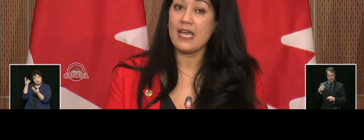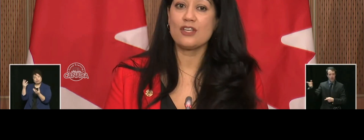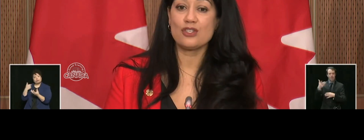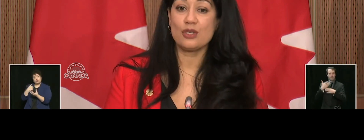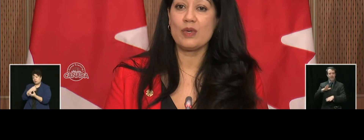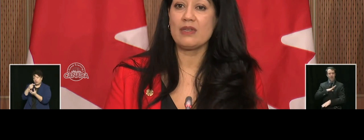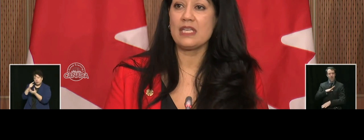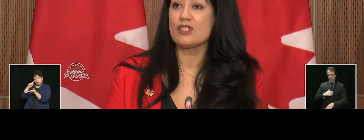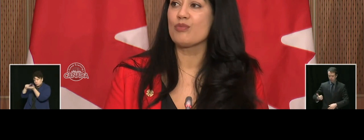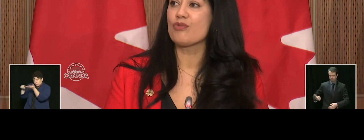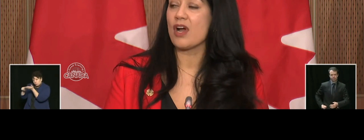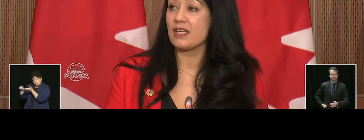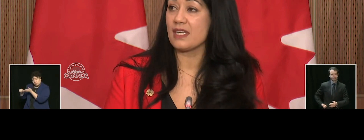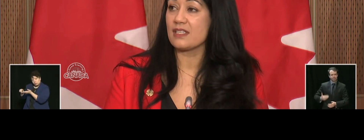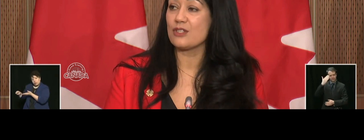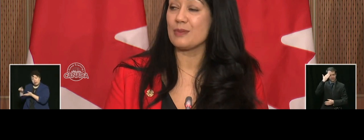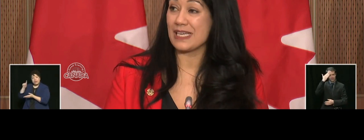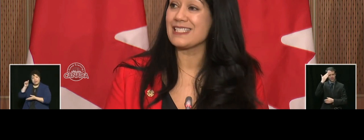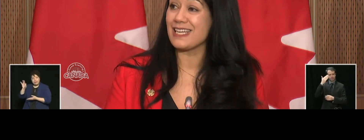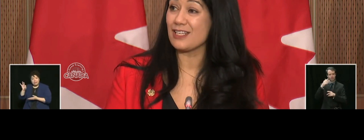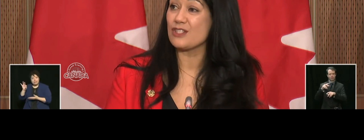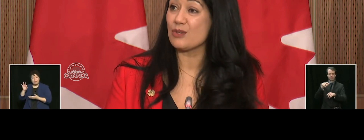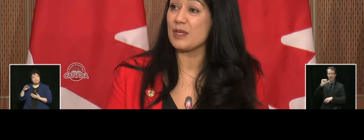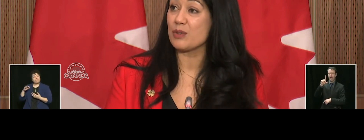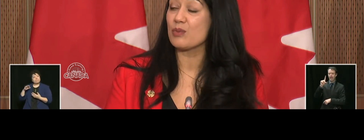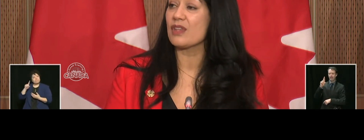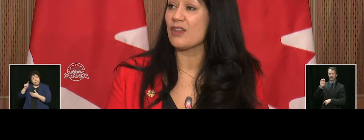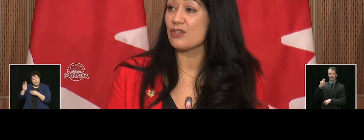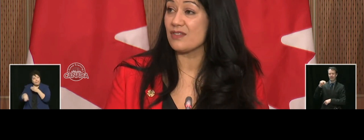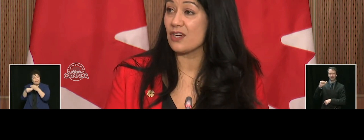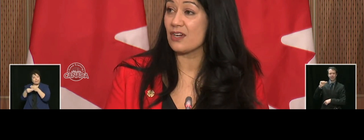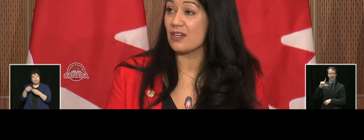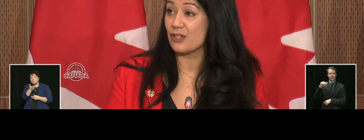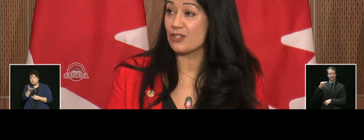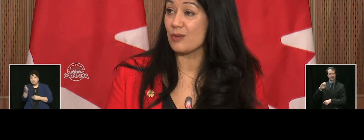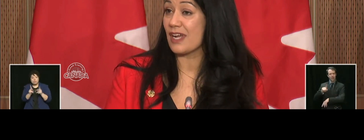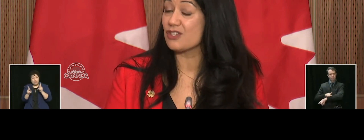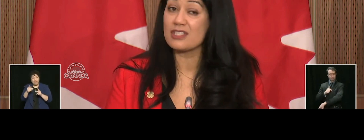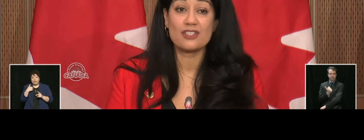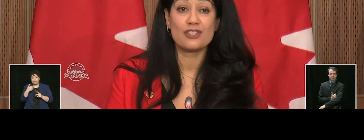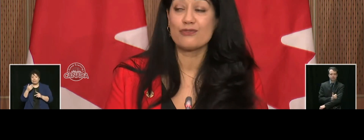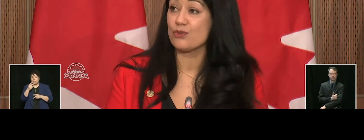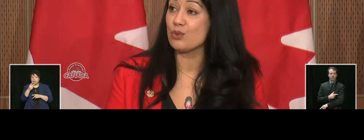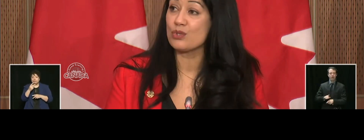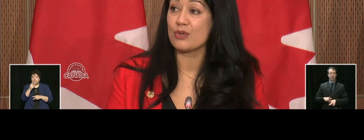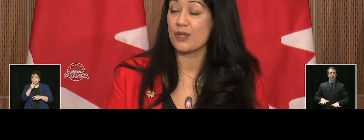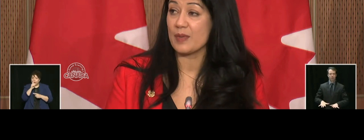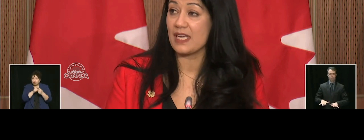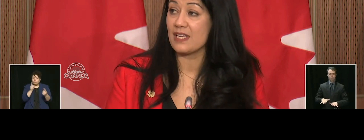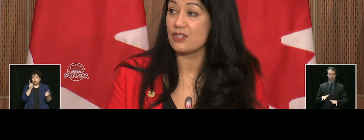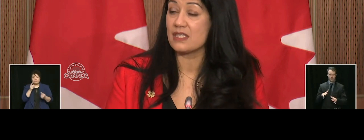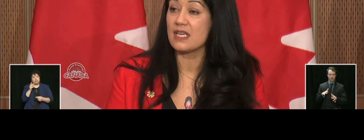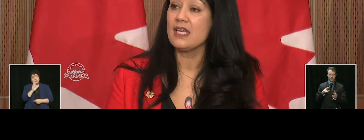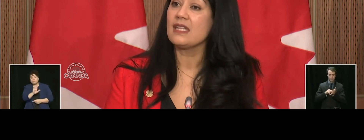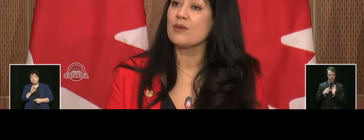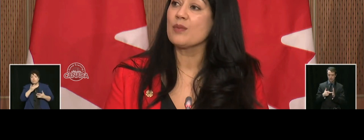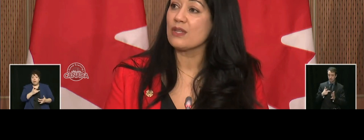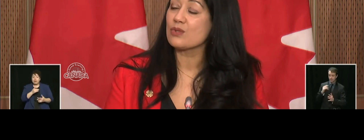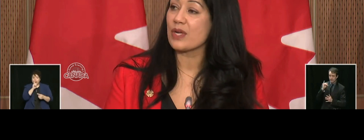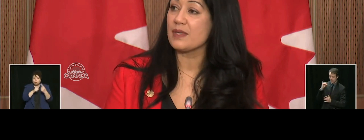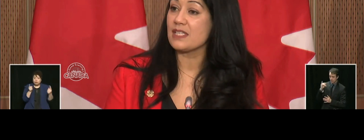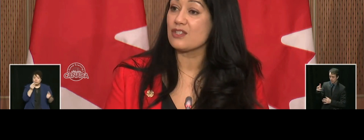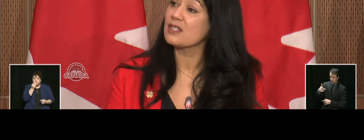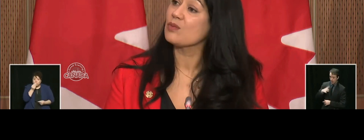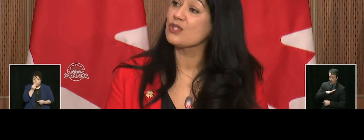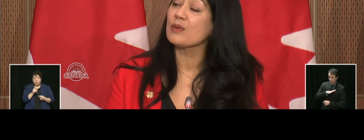information, and should we need to broaden it to be extended to people with other severe allergic reactions, such as foods or other medications, then we'll